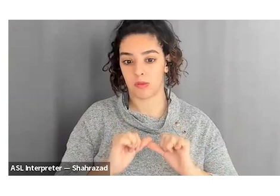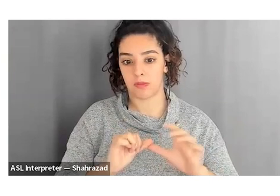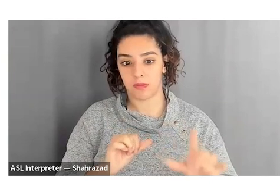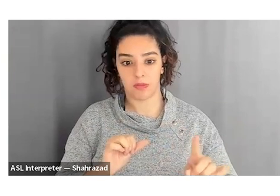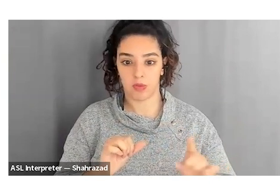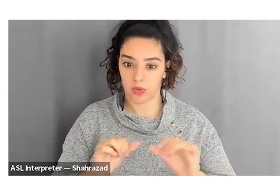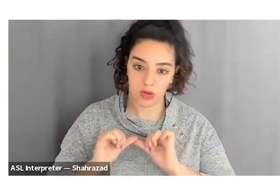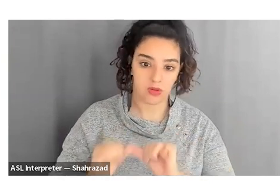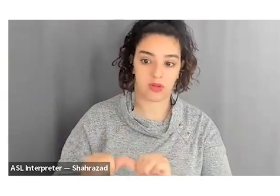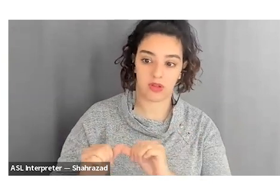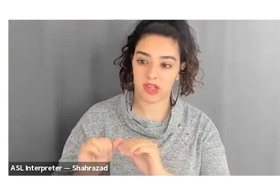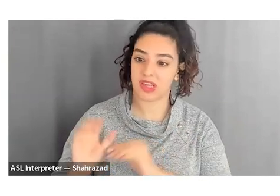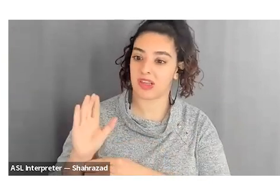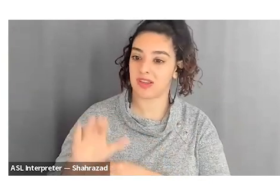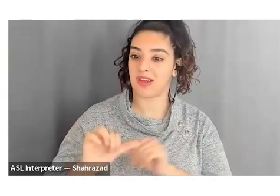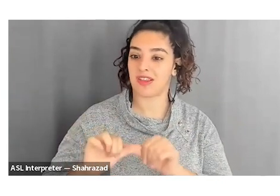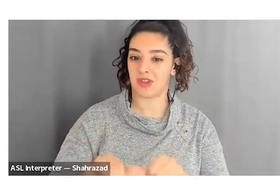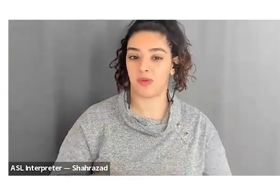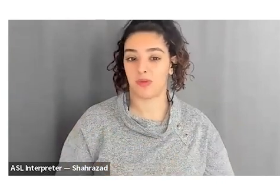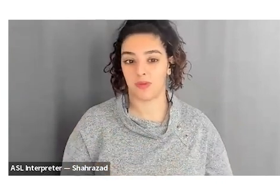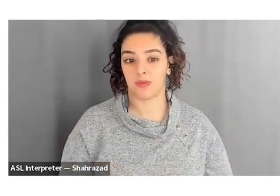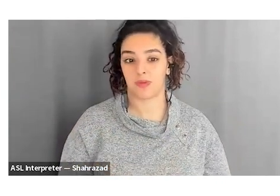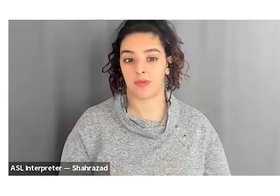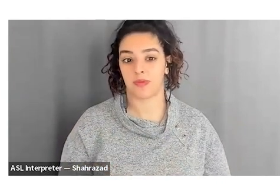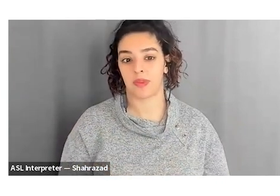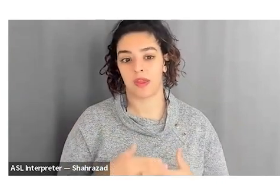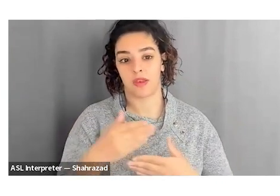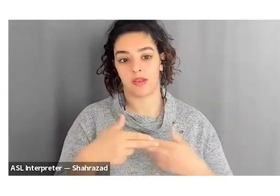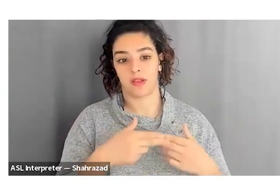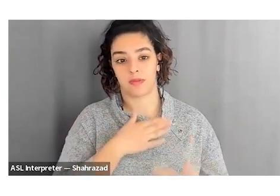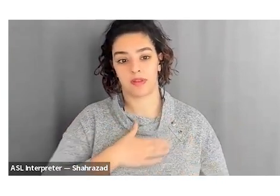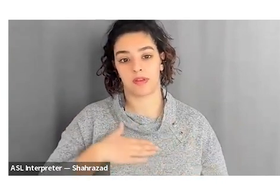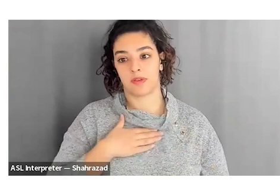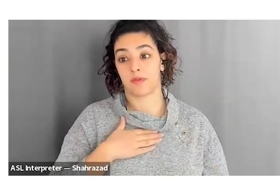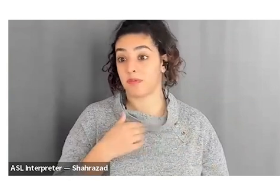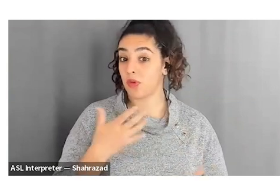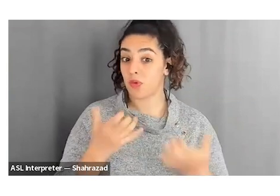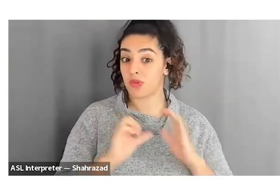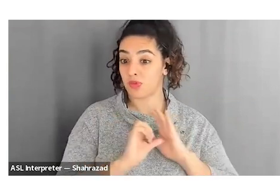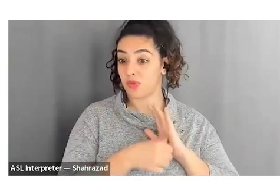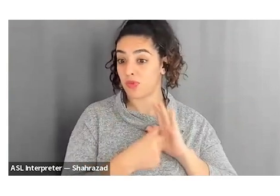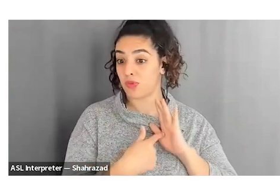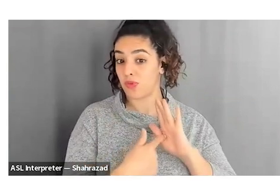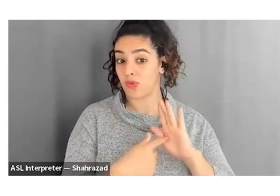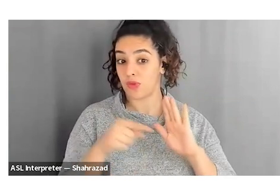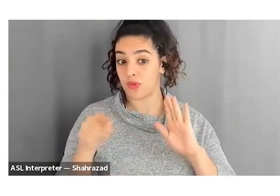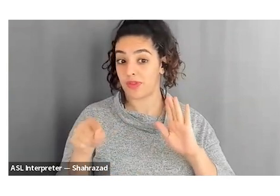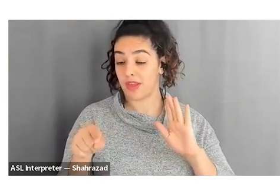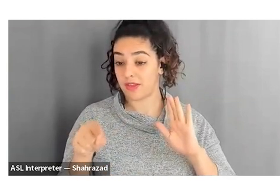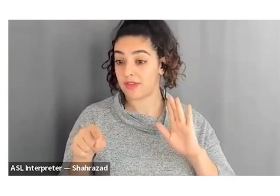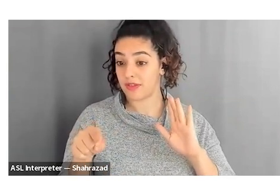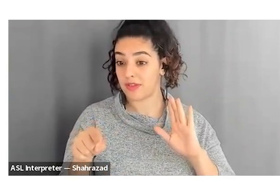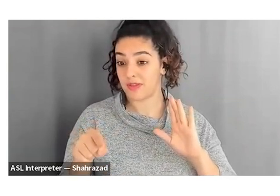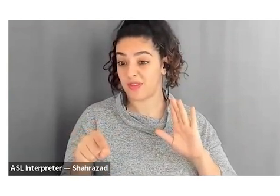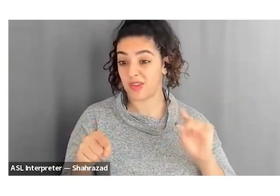going. And next slide, please. So yeah, I wanted to highlight this where we are at in terms of AI.